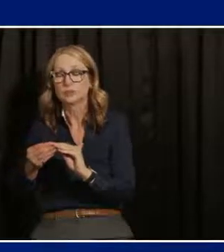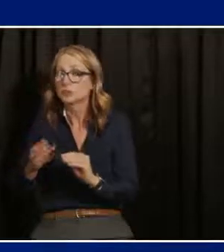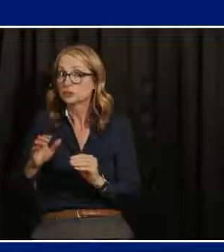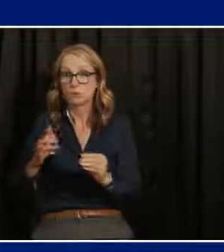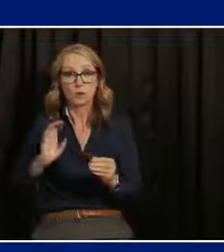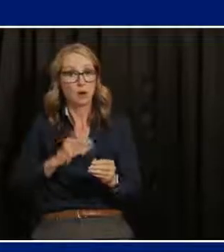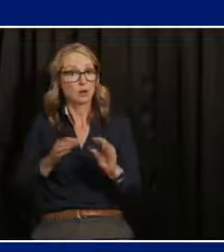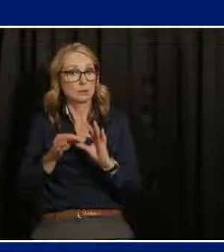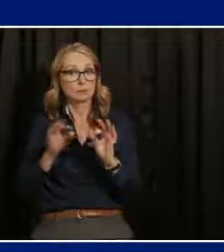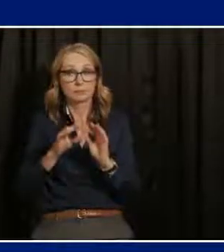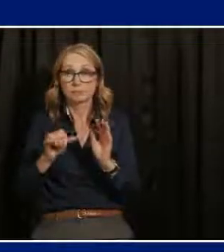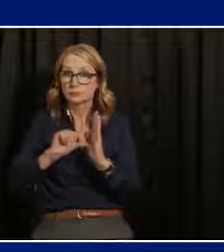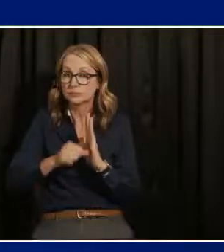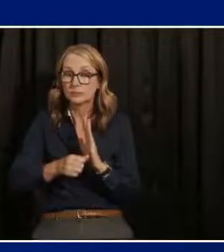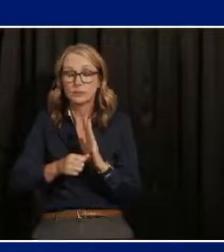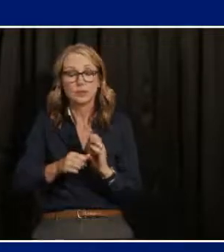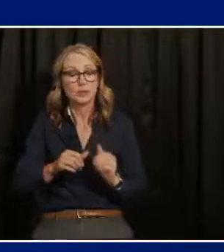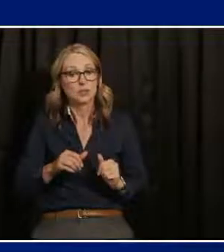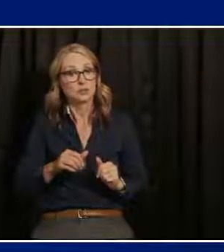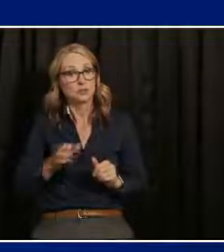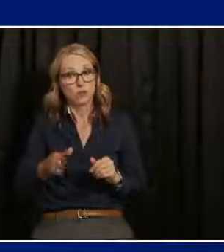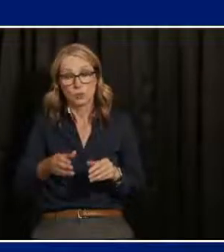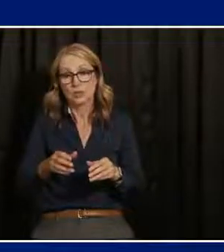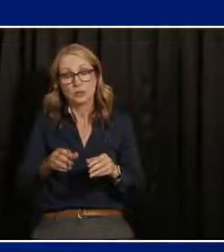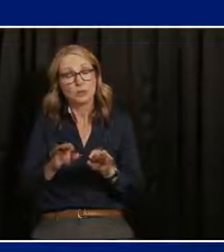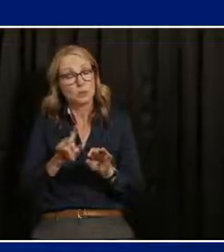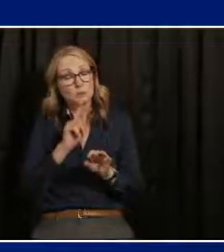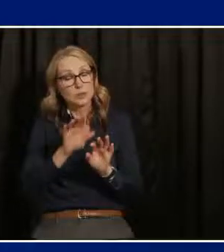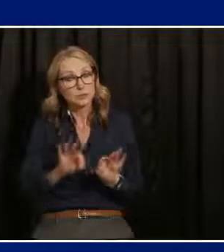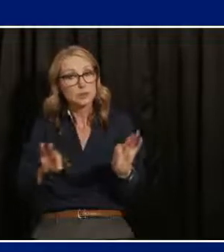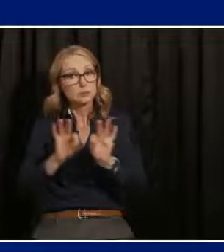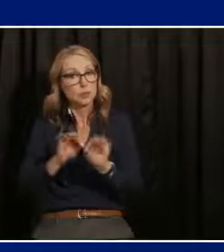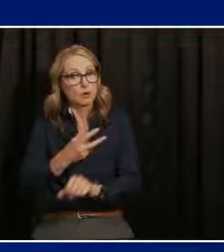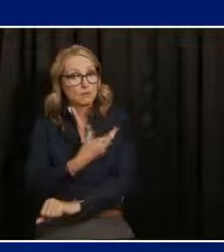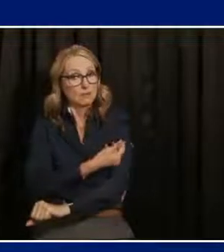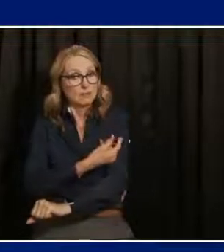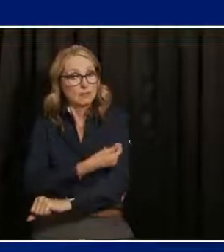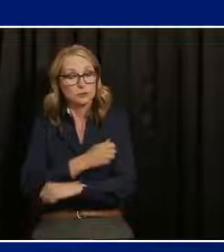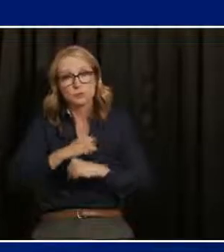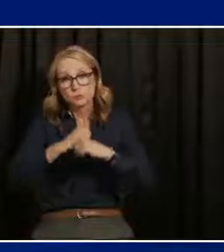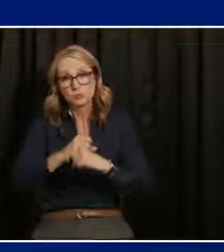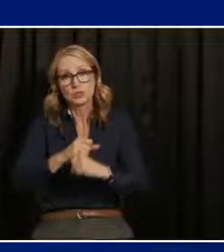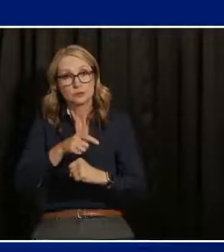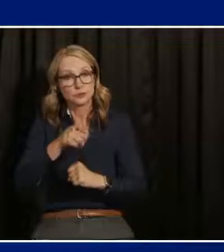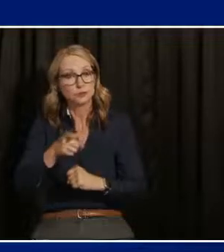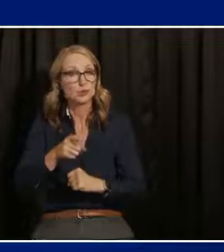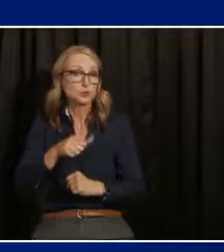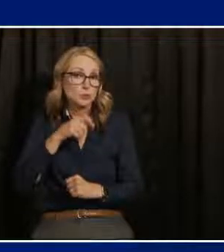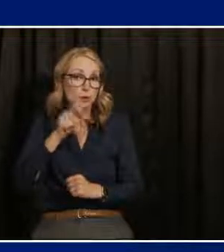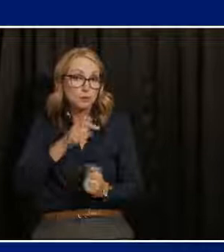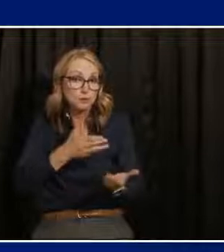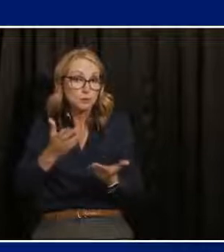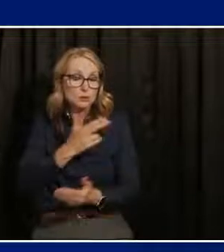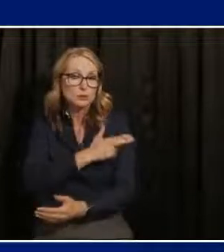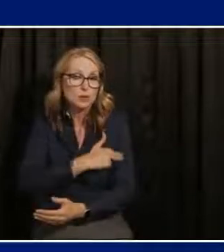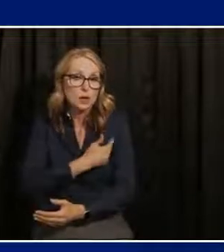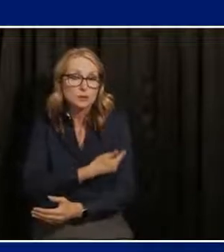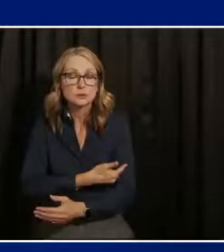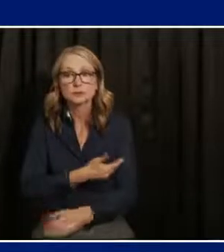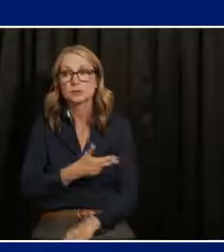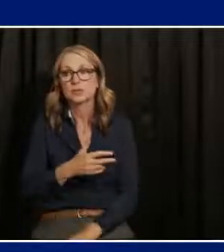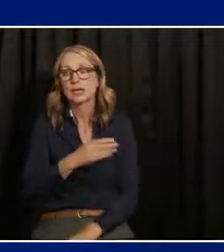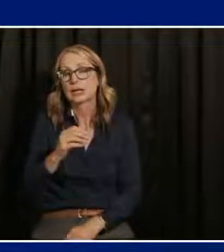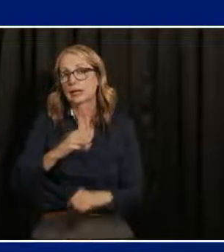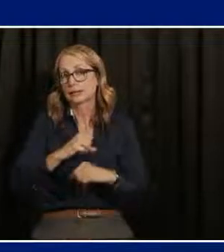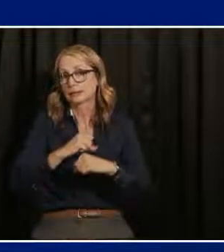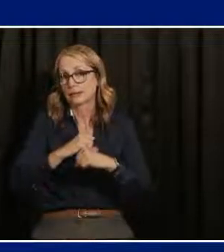is that at the individual level, vaccine is certainly going to protect you from being hospitalized, and at the population level, vaccine is really going